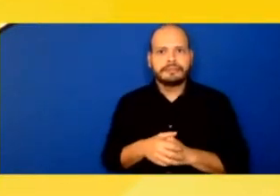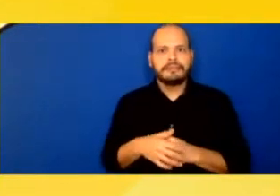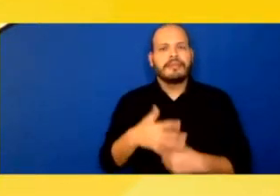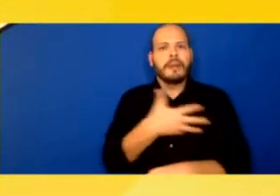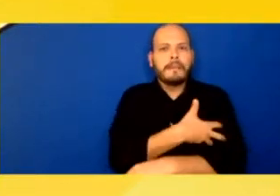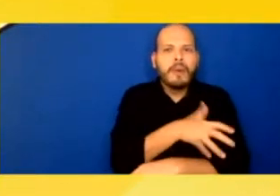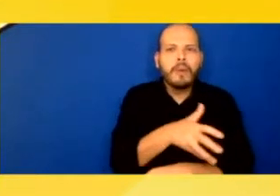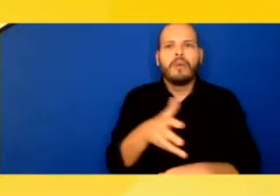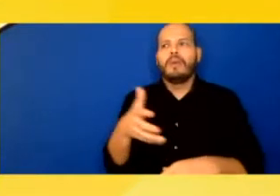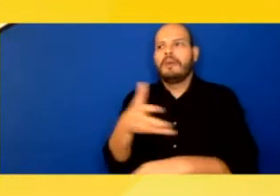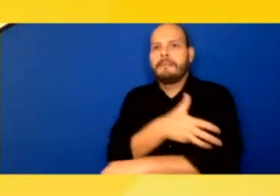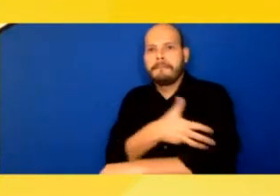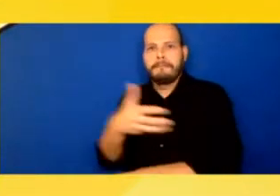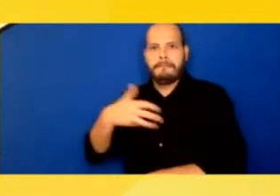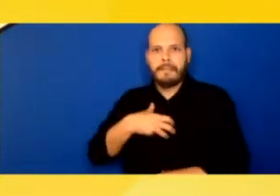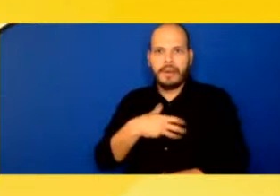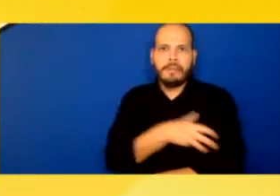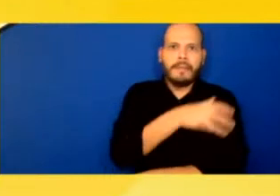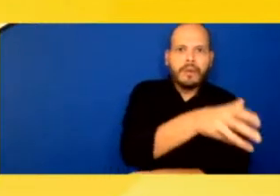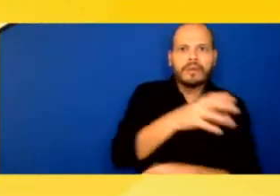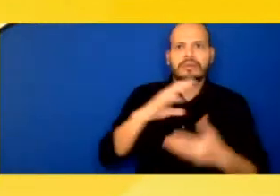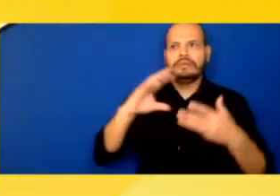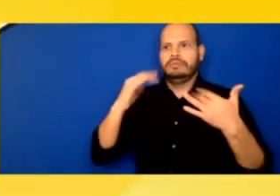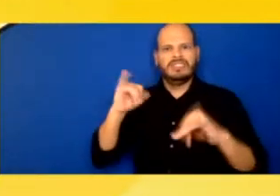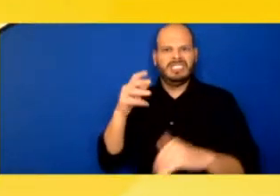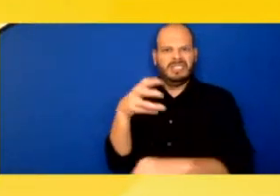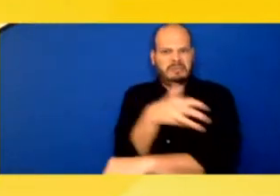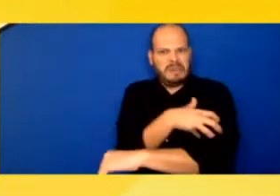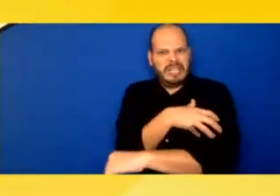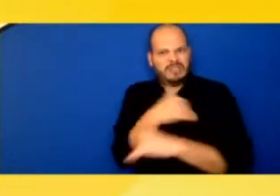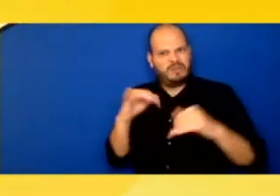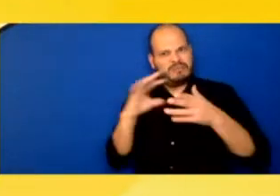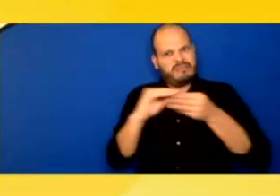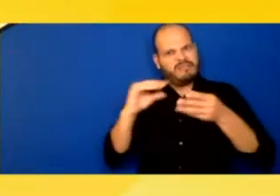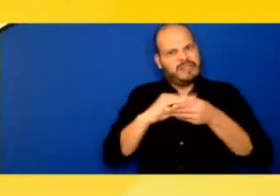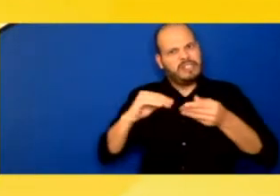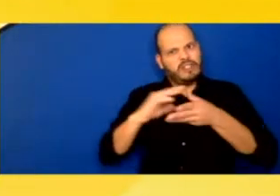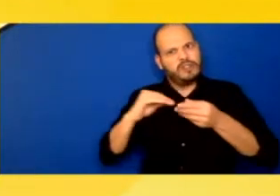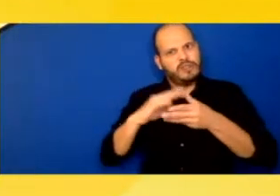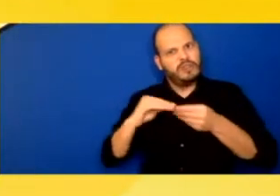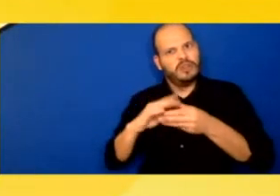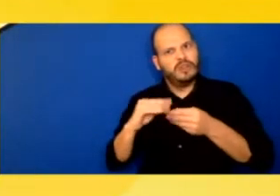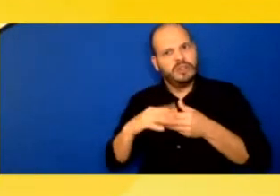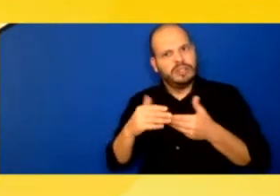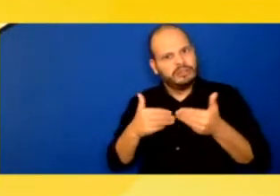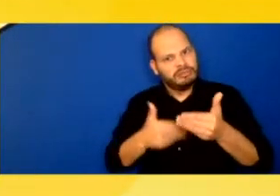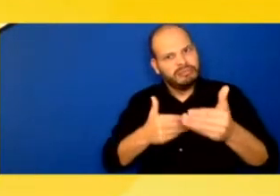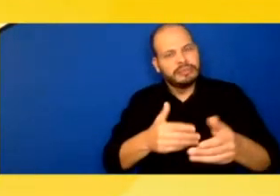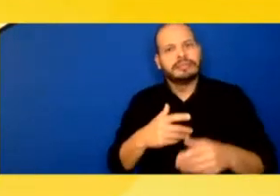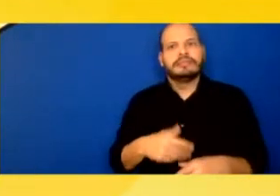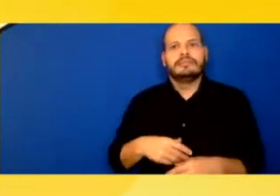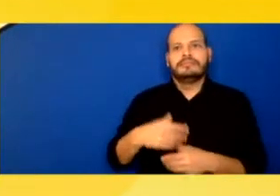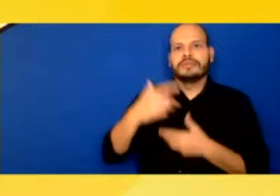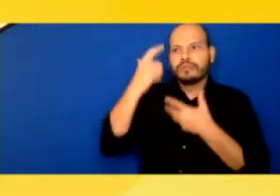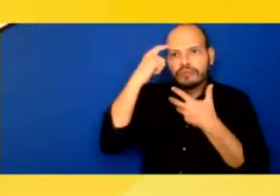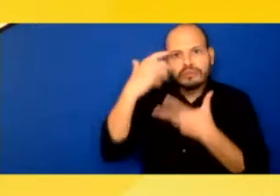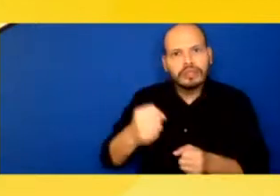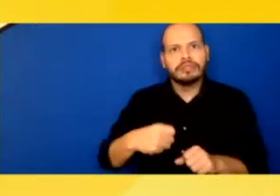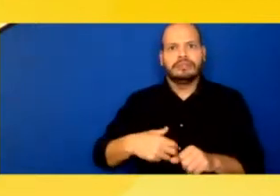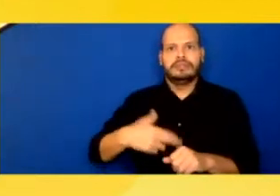do more as a person of faith? So we want to hear from you, whether that's sending in a short 30 to 60